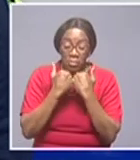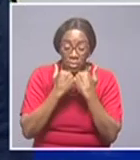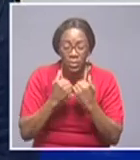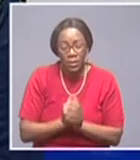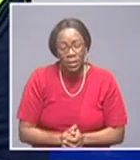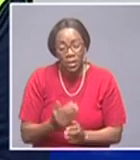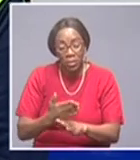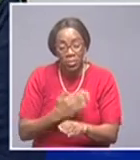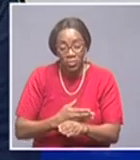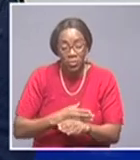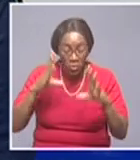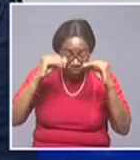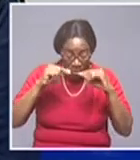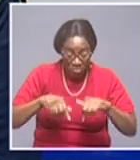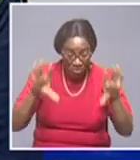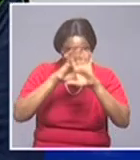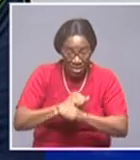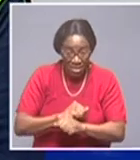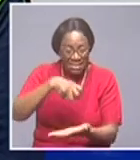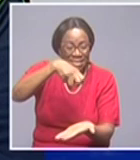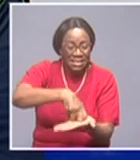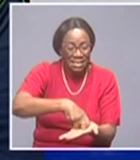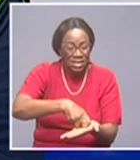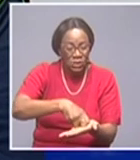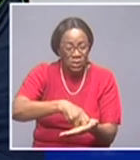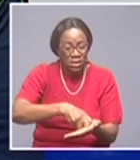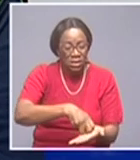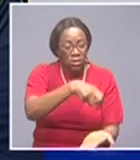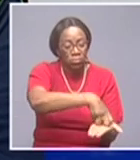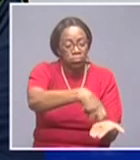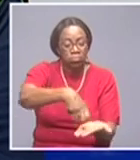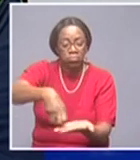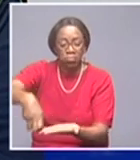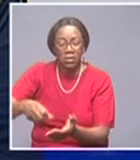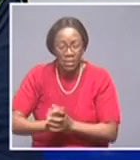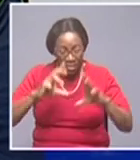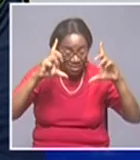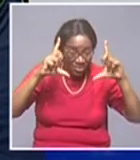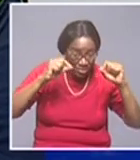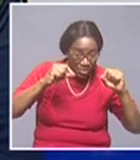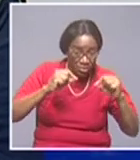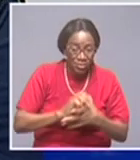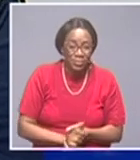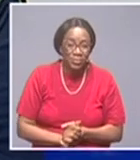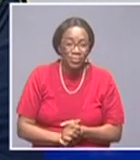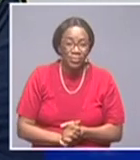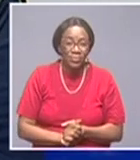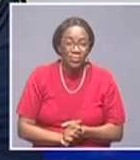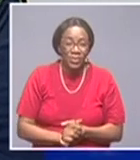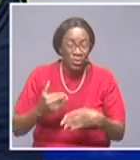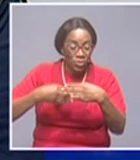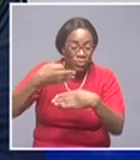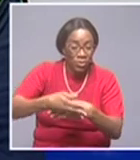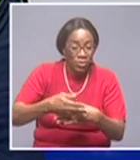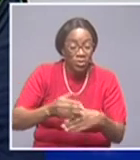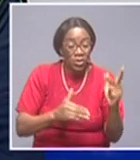are the people who slept here. That's the one thing. We will also be looking at people who are arriving and leaving the country so that we